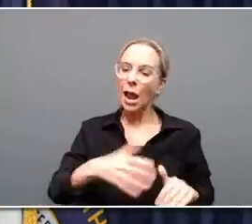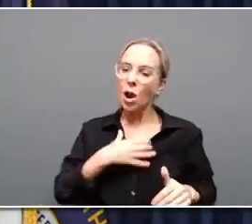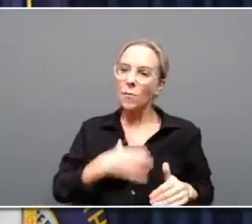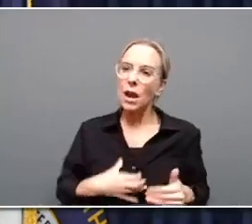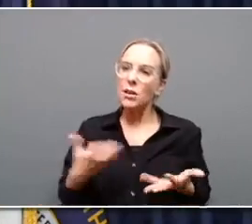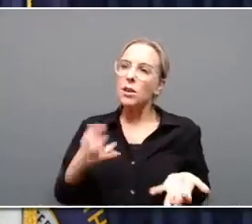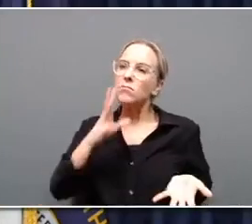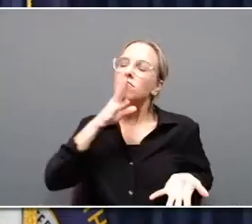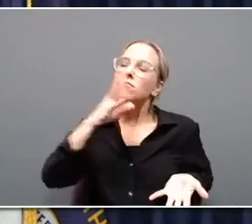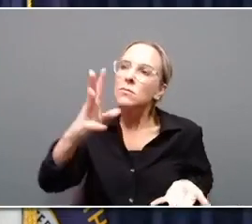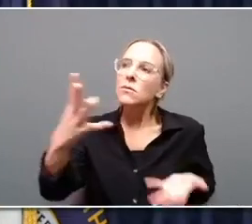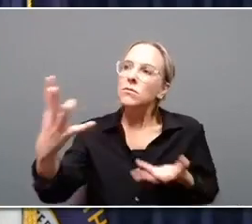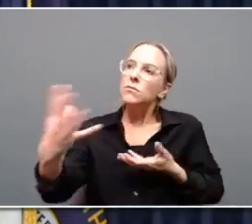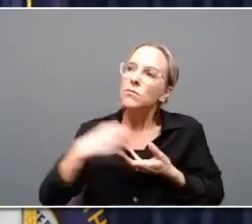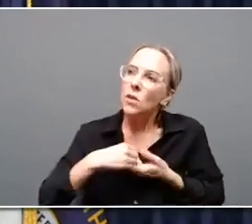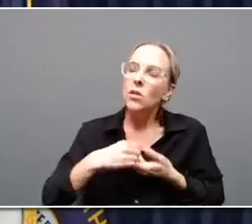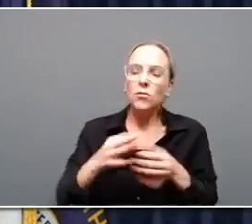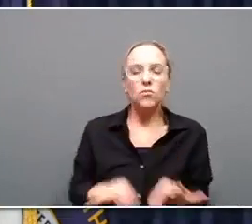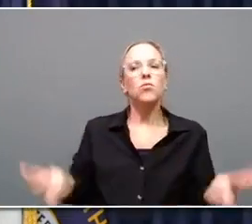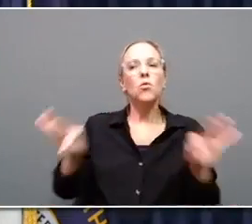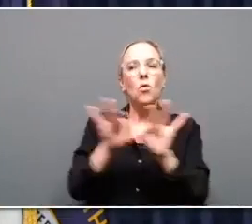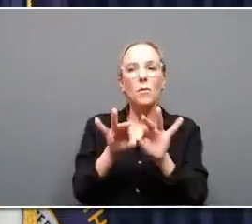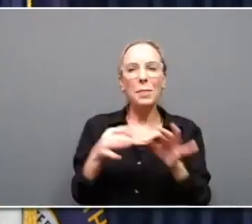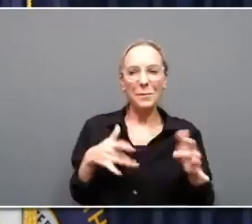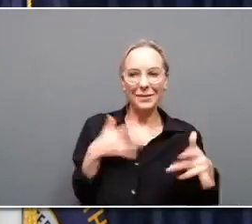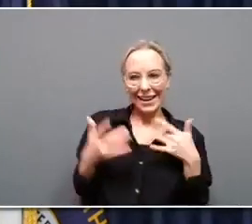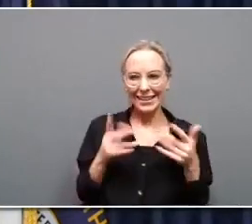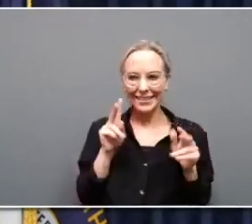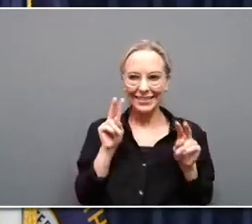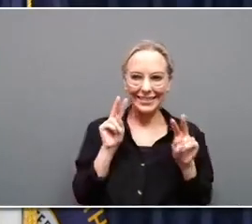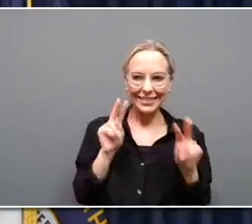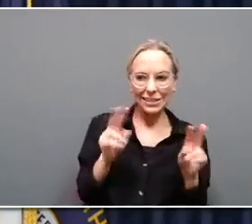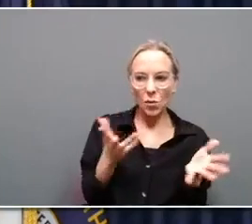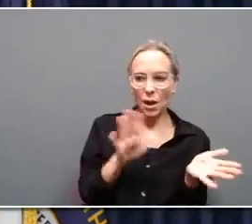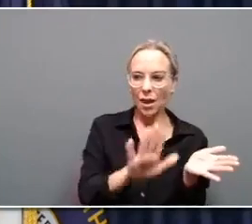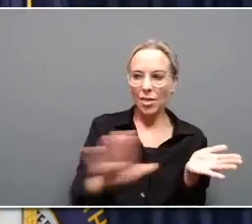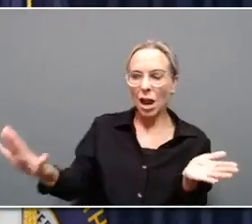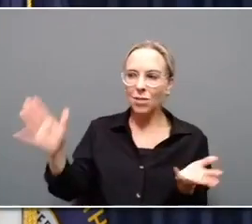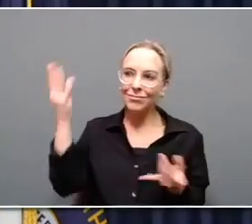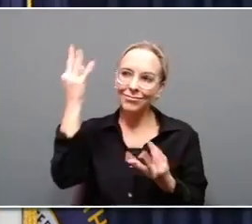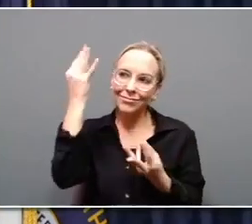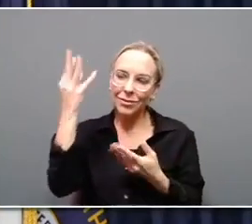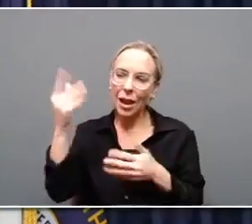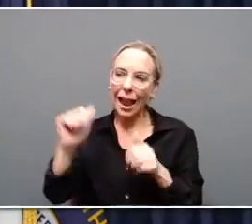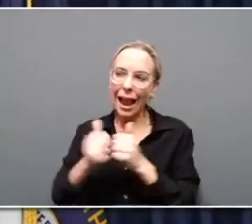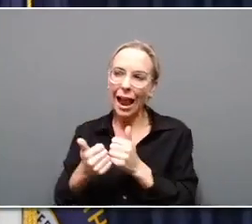see what Kentucky's children think we can do when we move forward by working together.